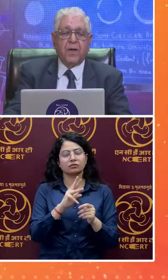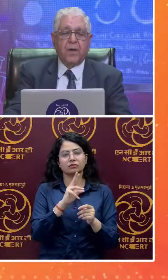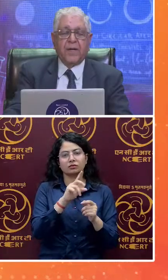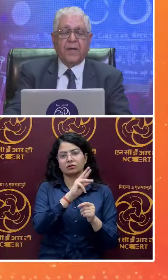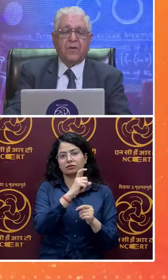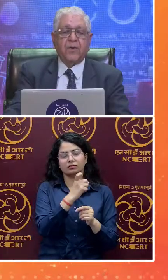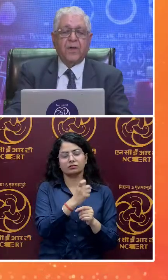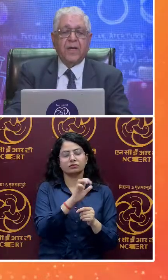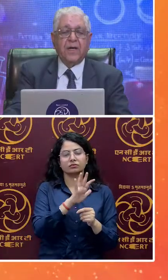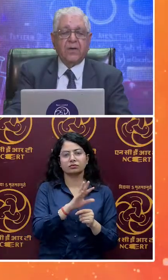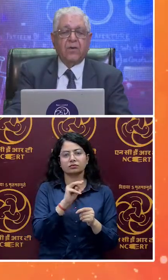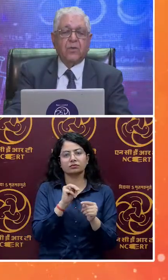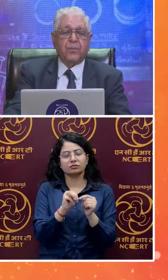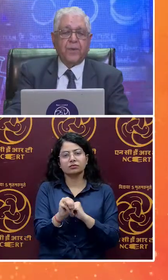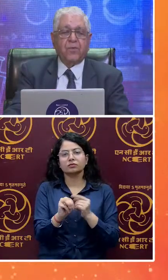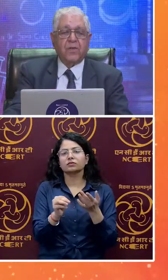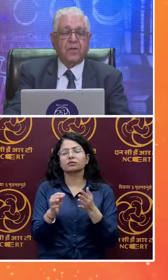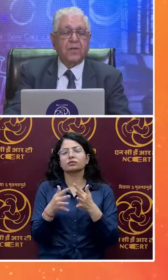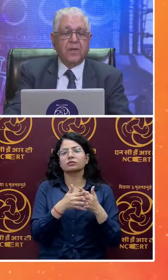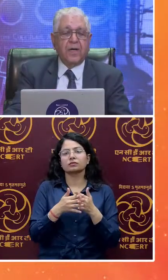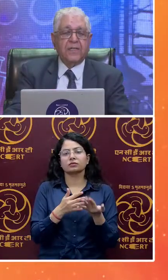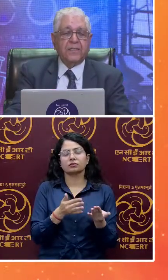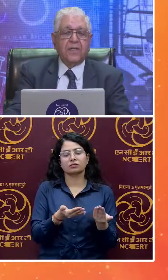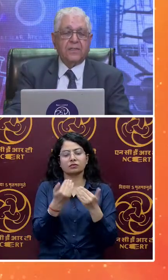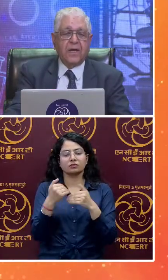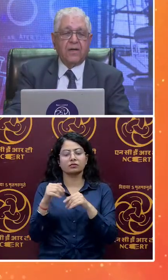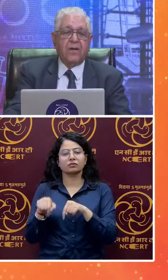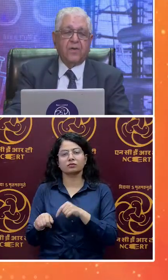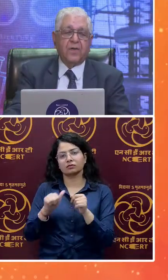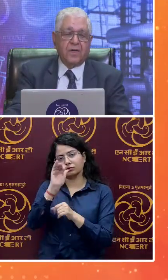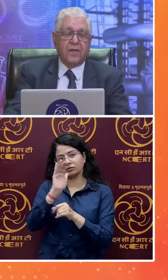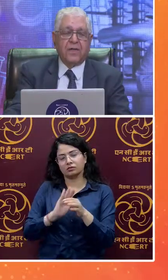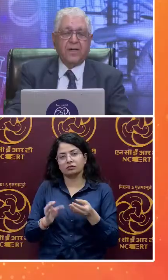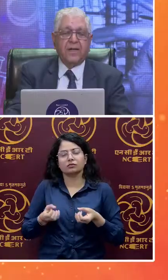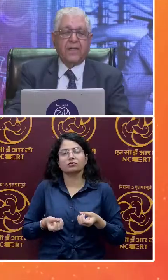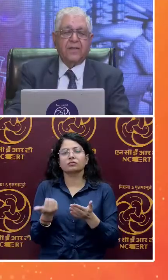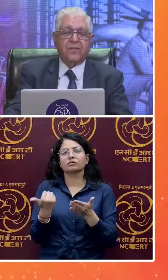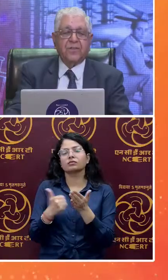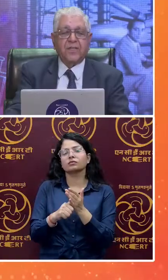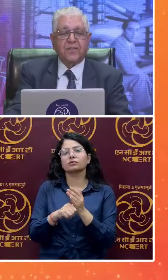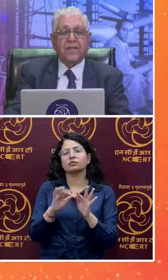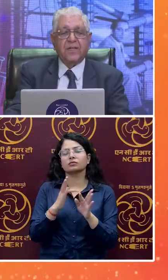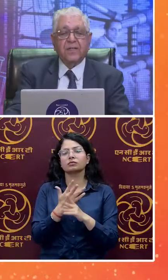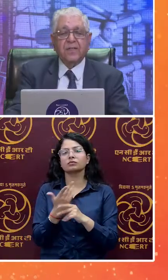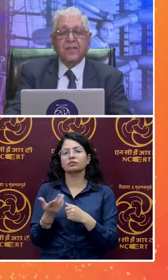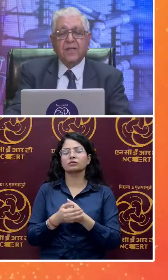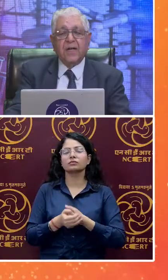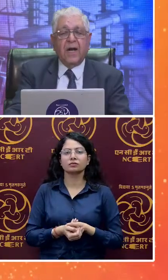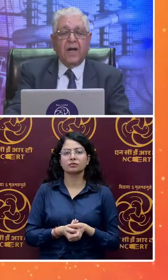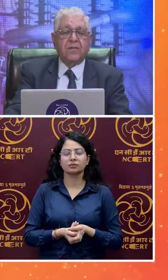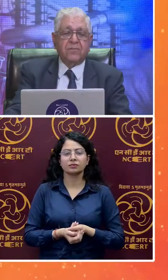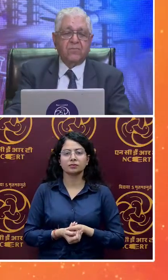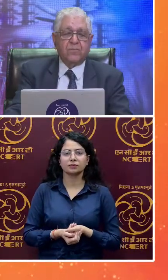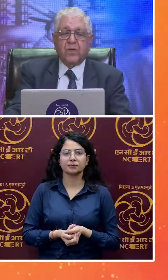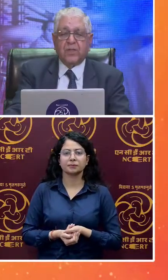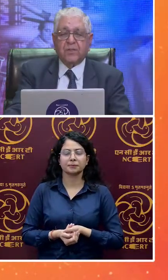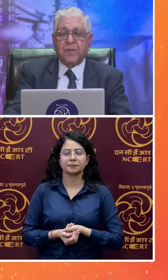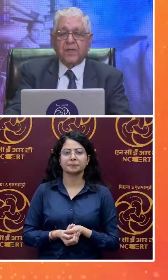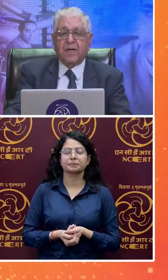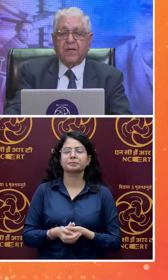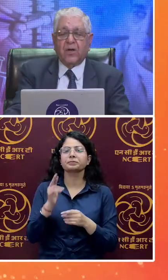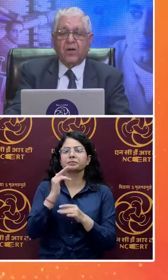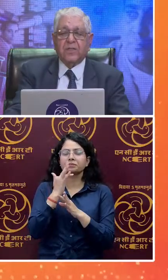from America to India, and also pay for additional salary of a director to Chandrasekhar. And